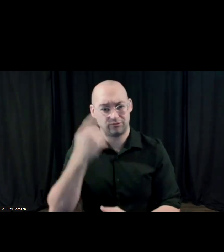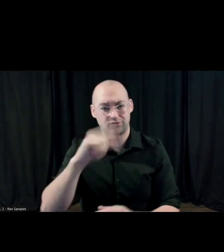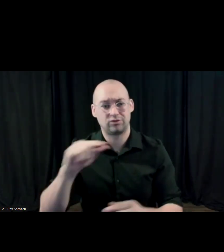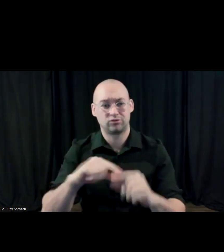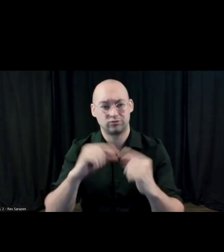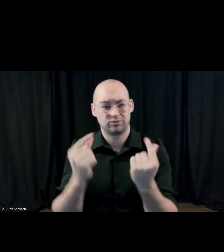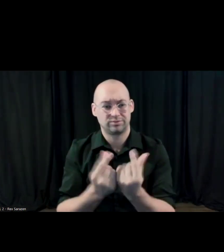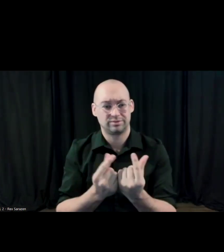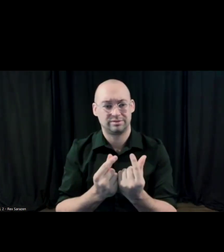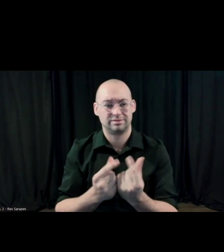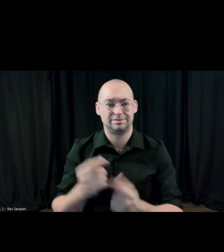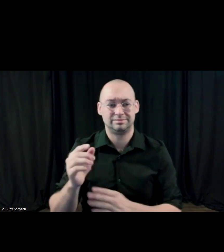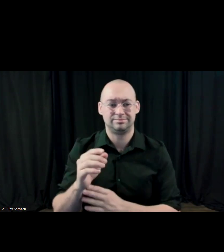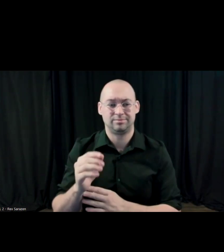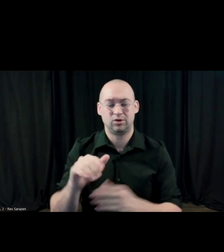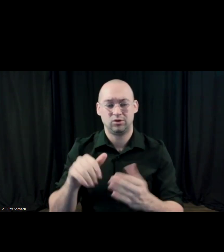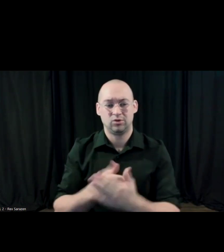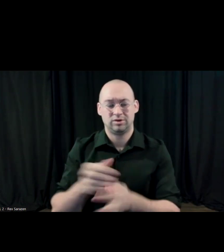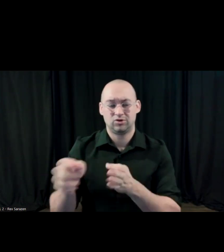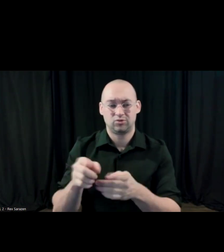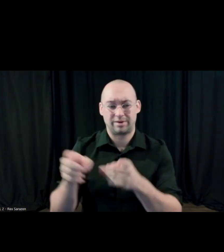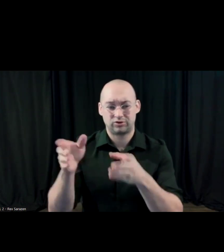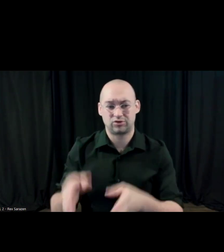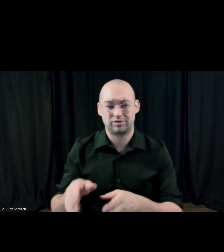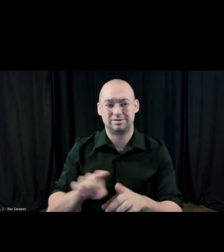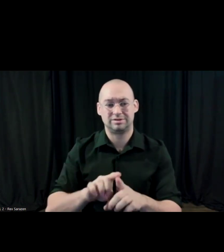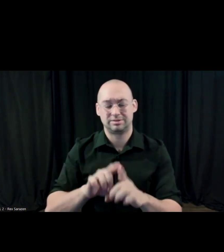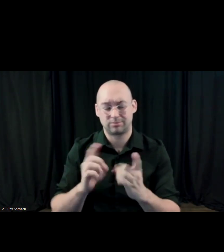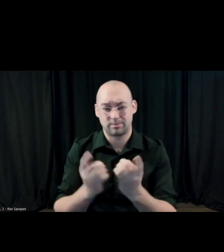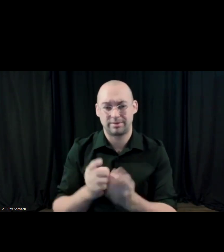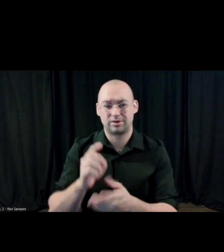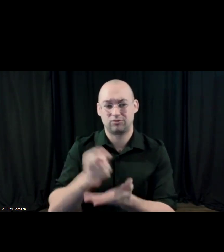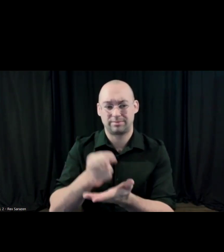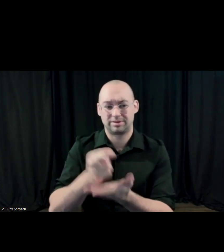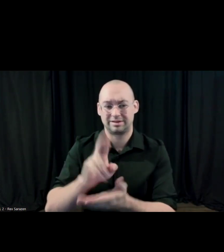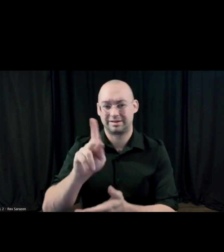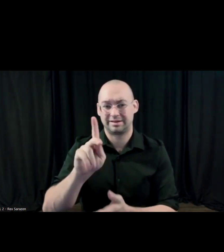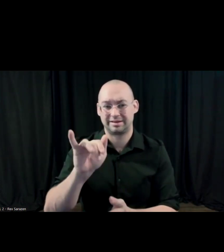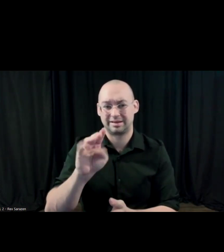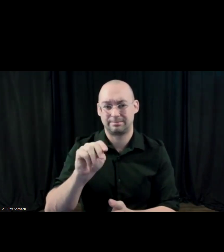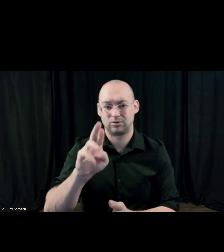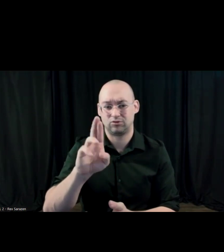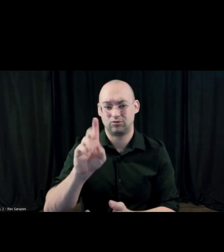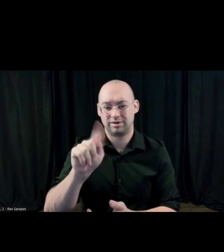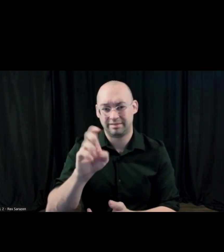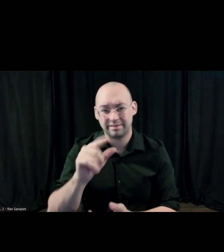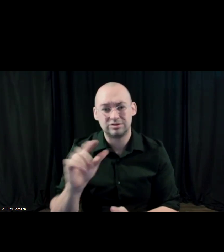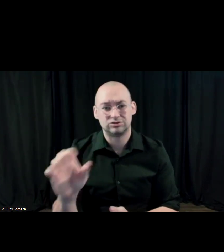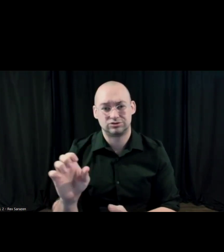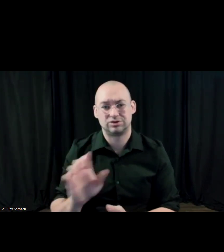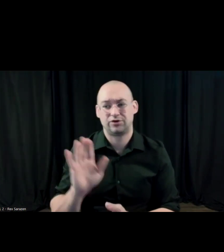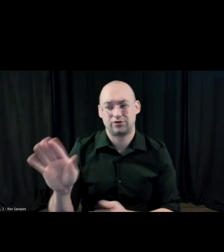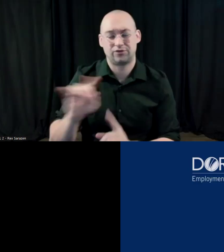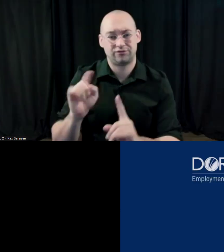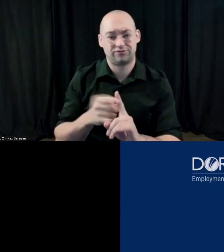her capacity, new director of the Department of Rehabilitation, Kim Rutledge, to her first meeting in her new